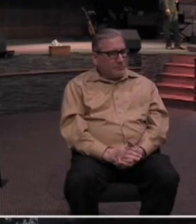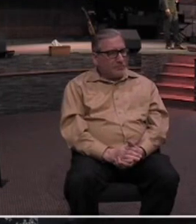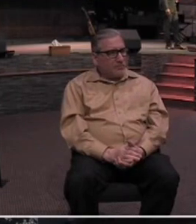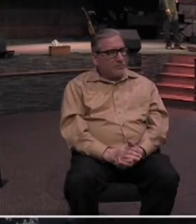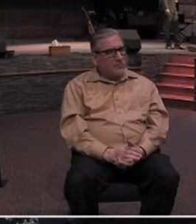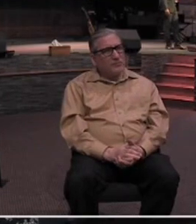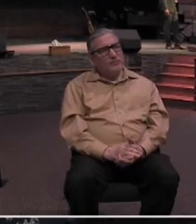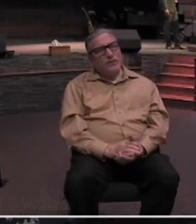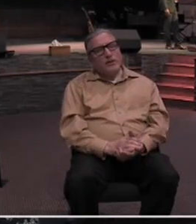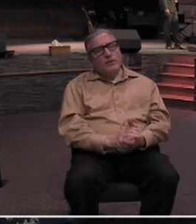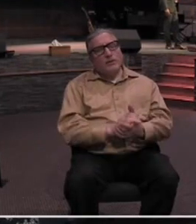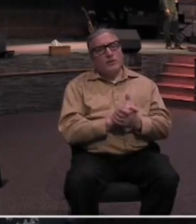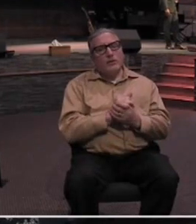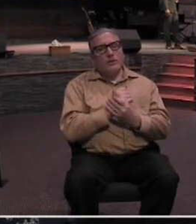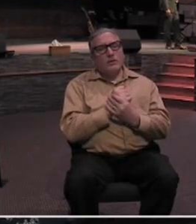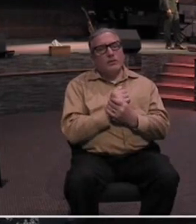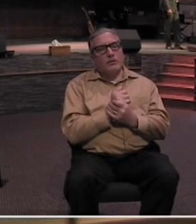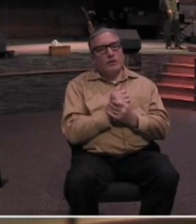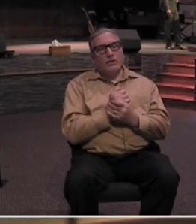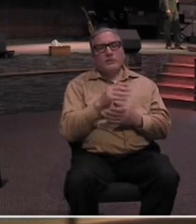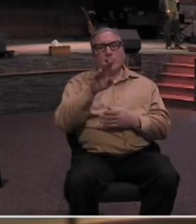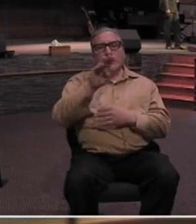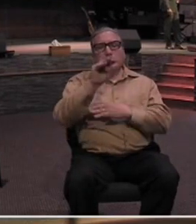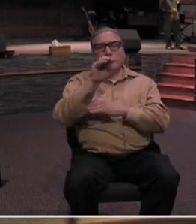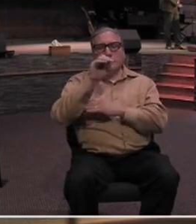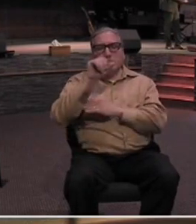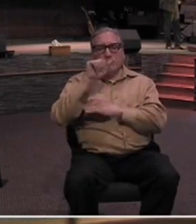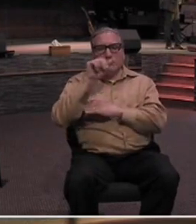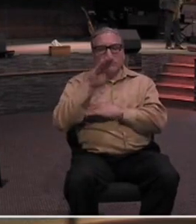It's called Moab,